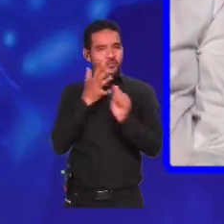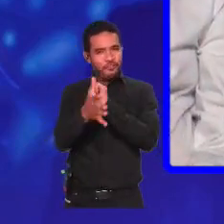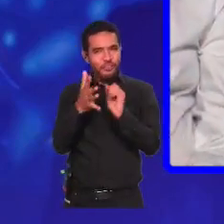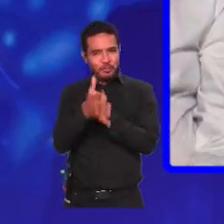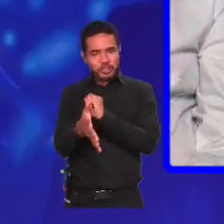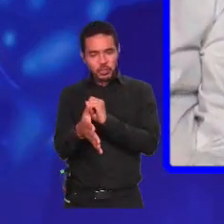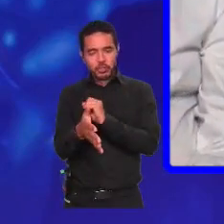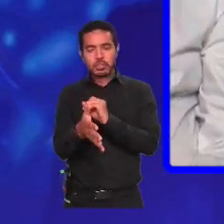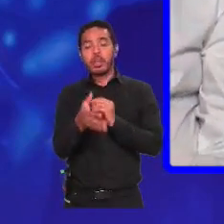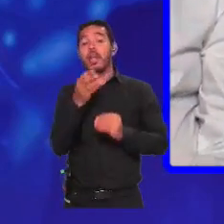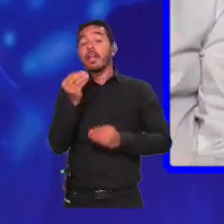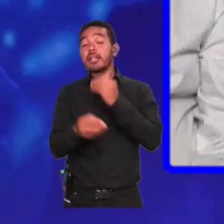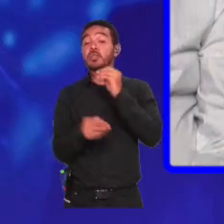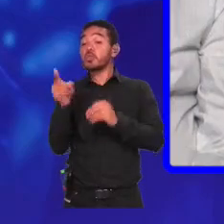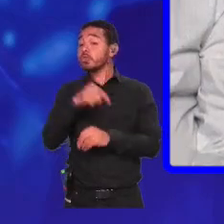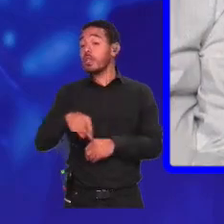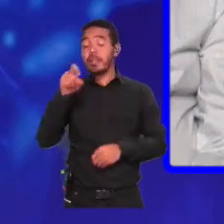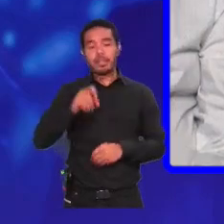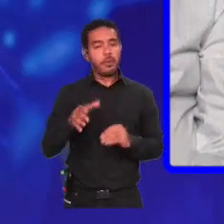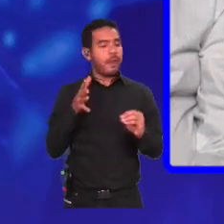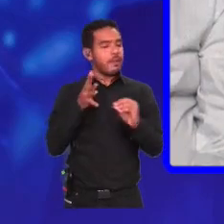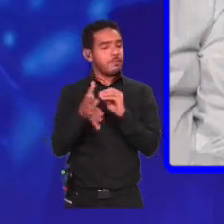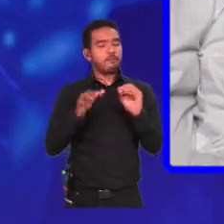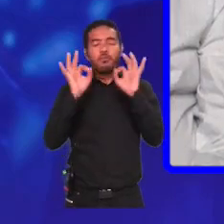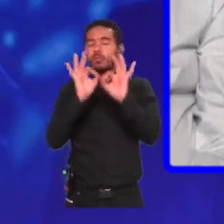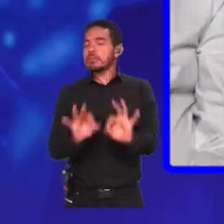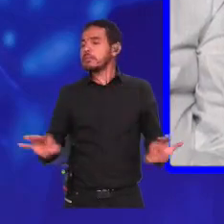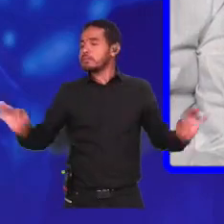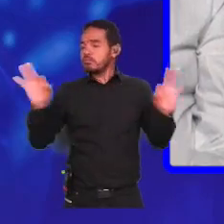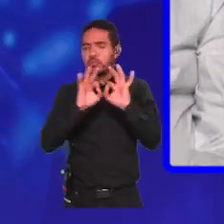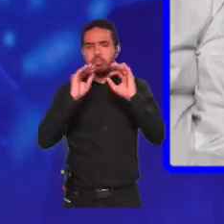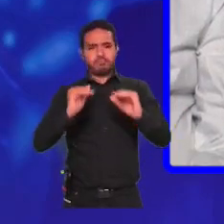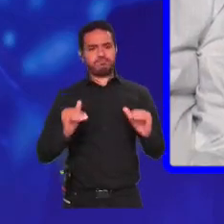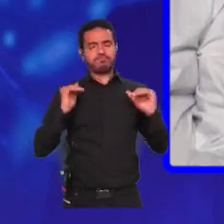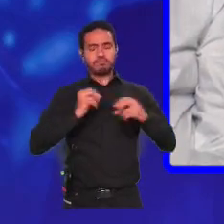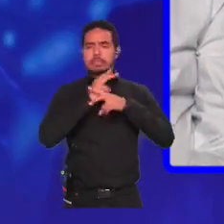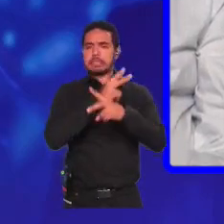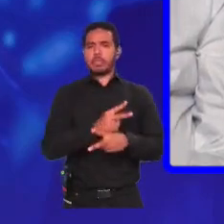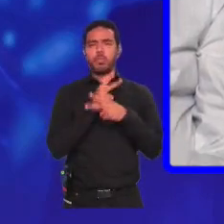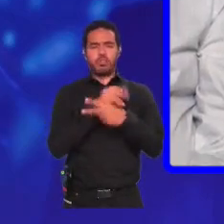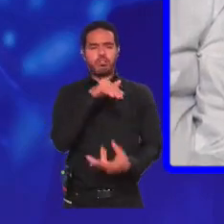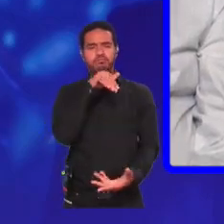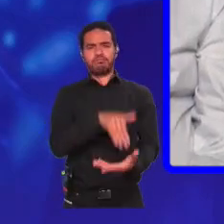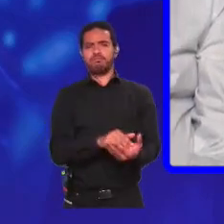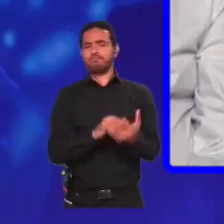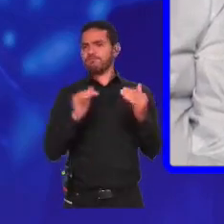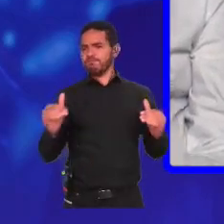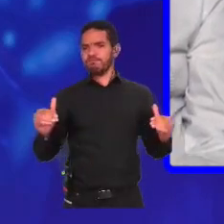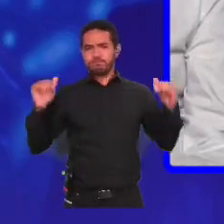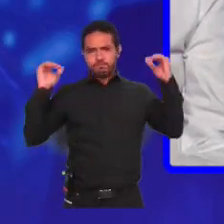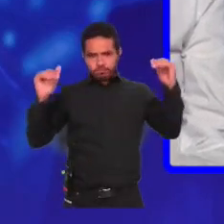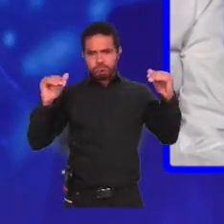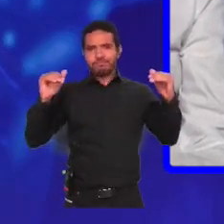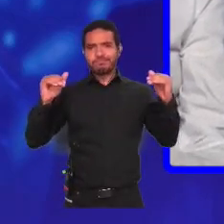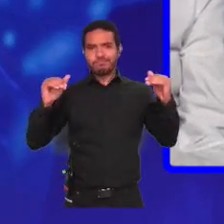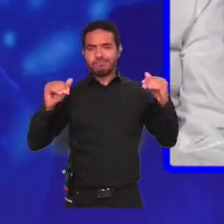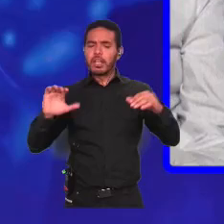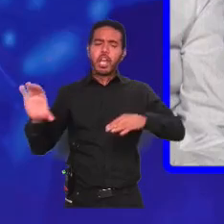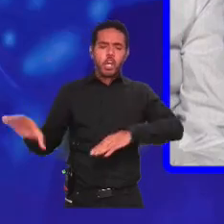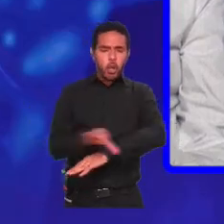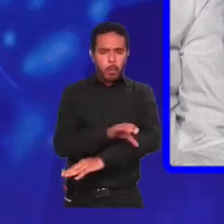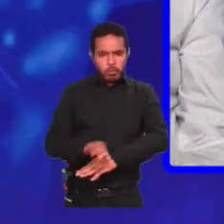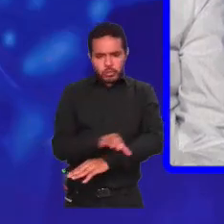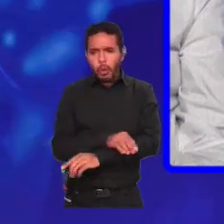high security standards in your studio, on your team, on your individual machines, how you take care of